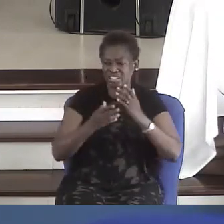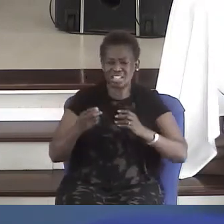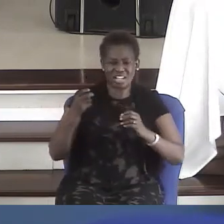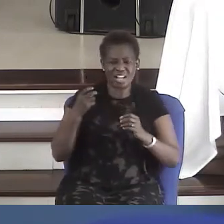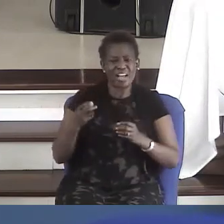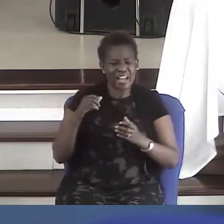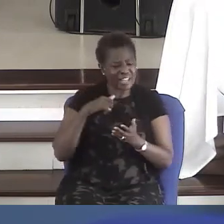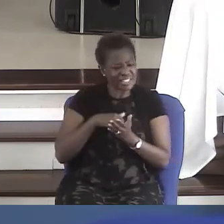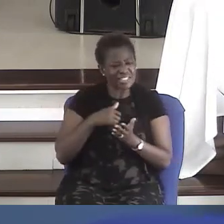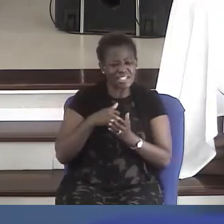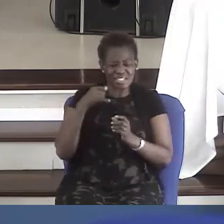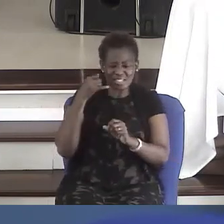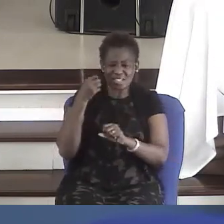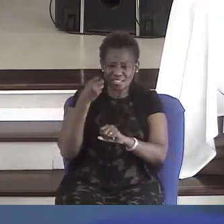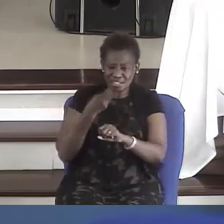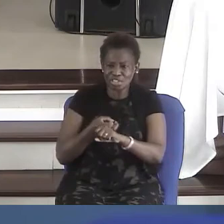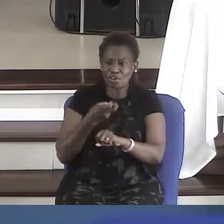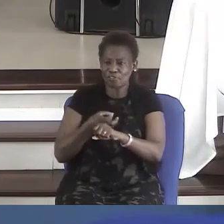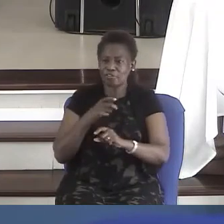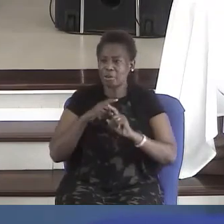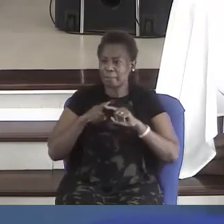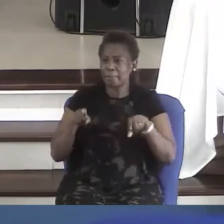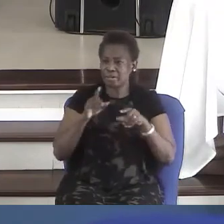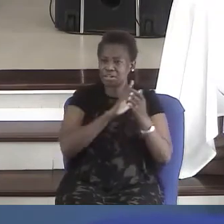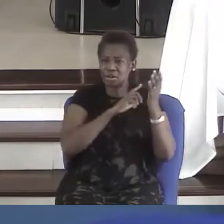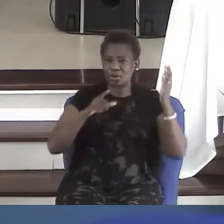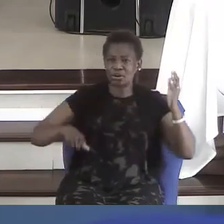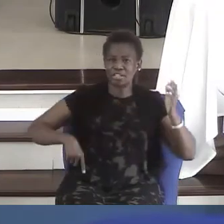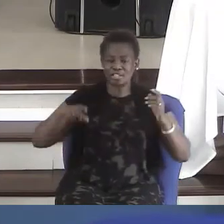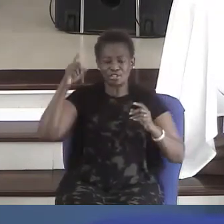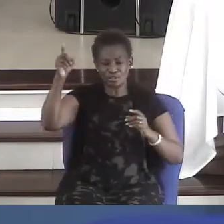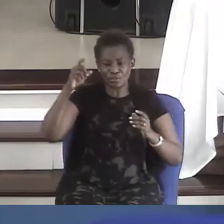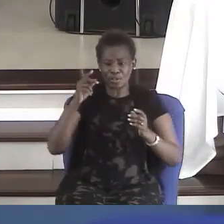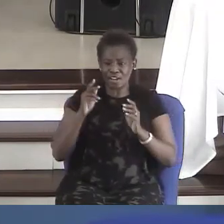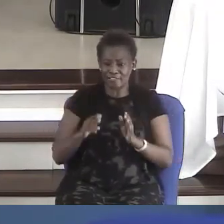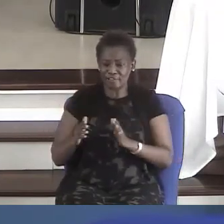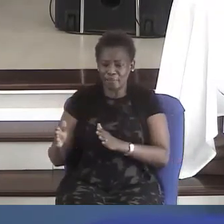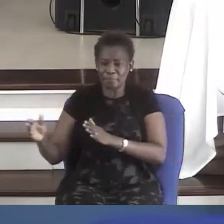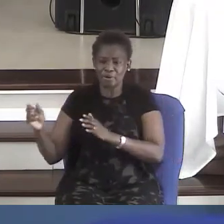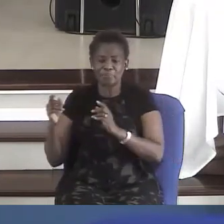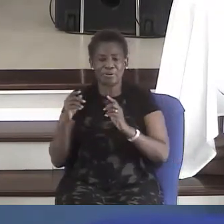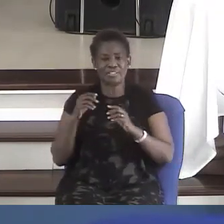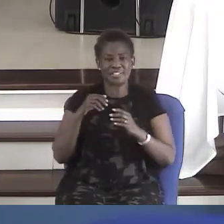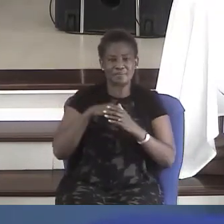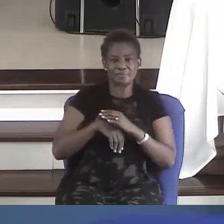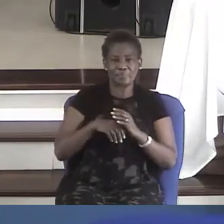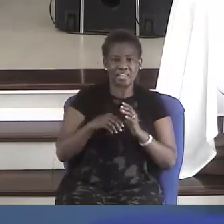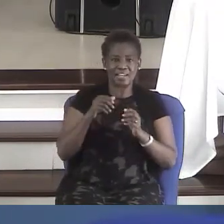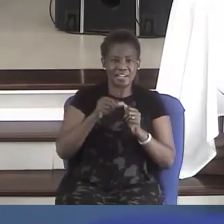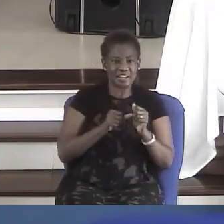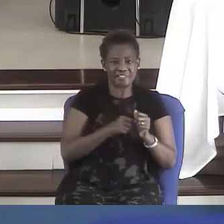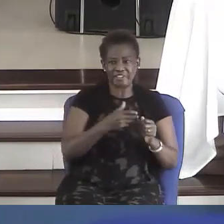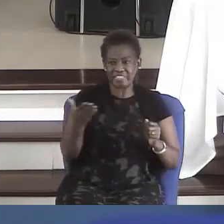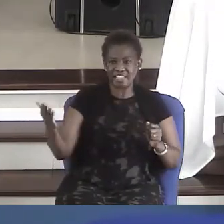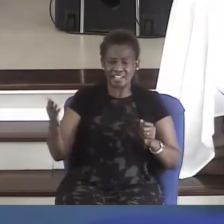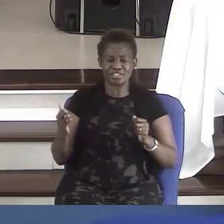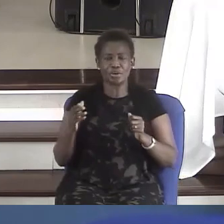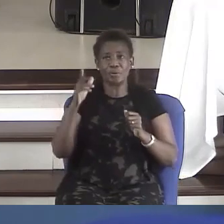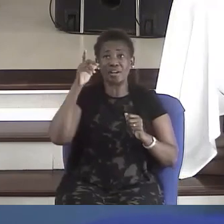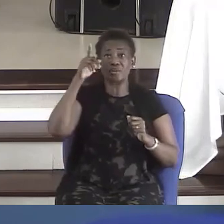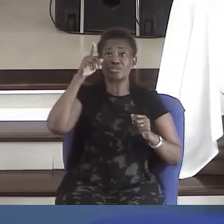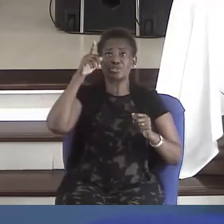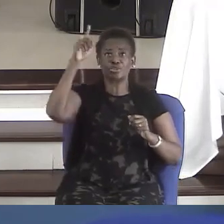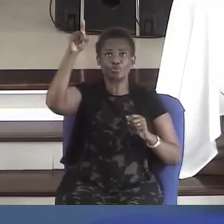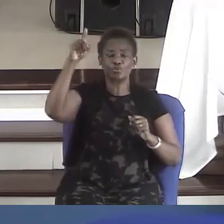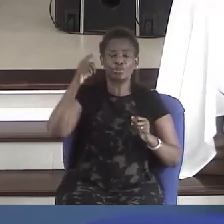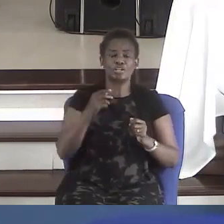to you because you have a purpose in everything. And so, God, we're looking to you, Lord, to take us through all of this. Help